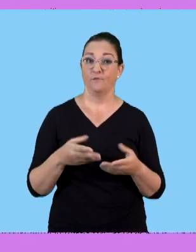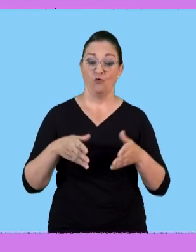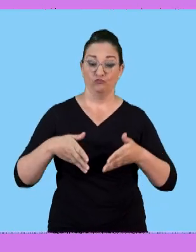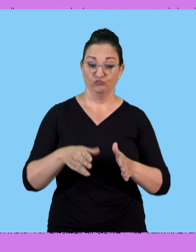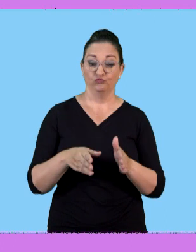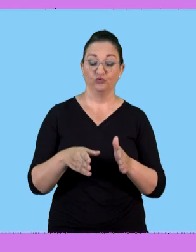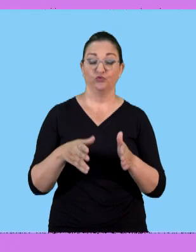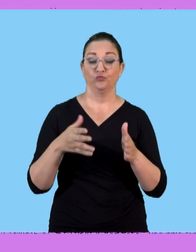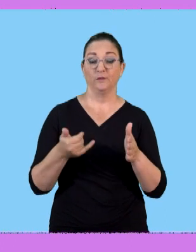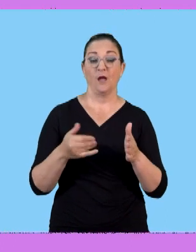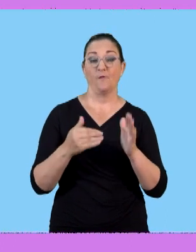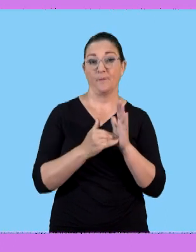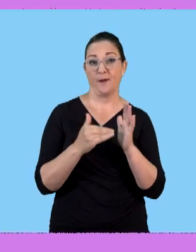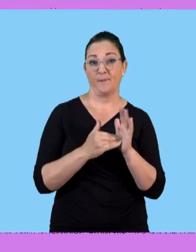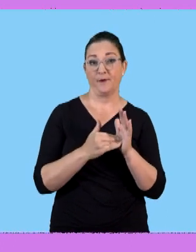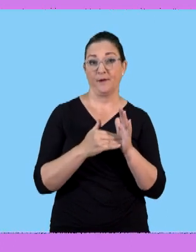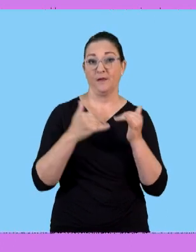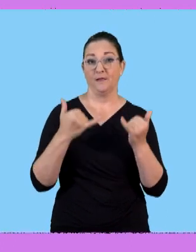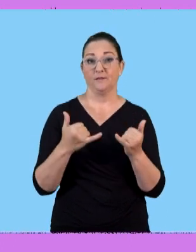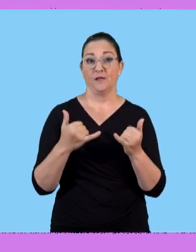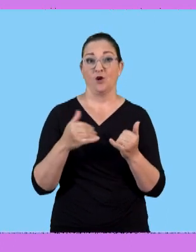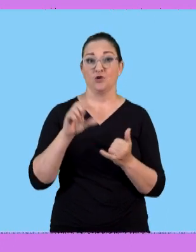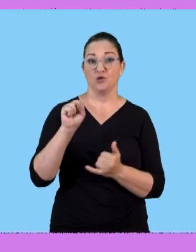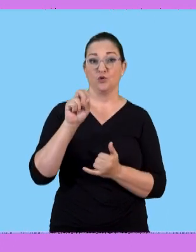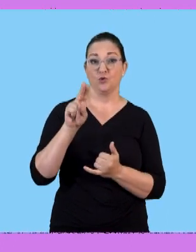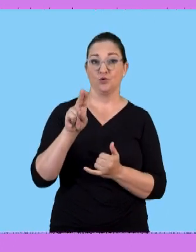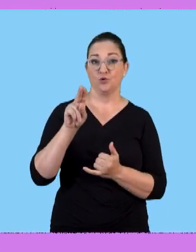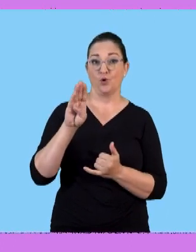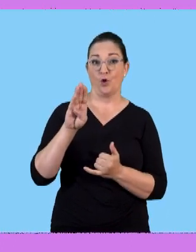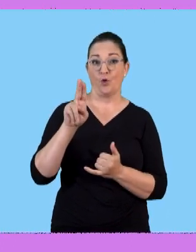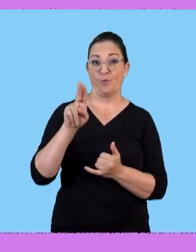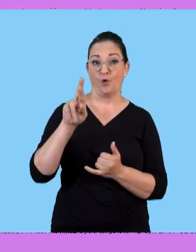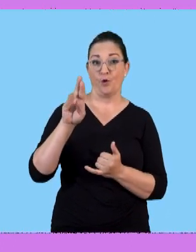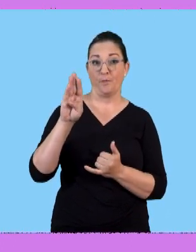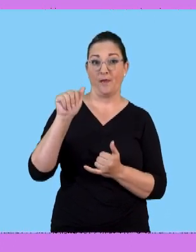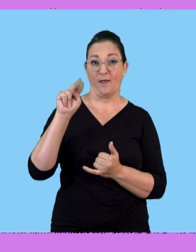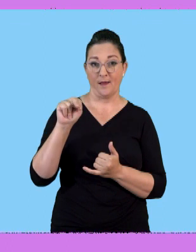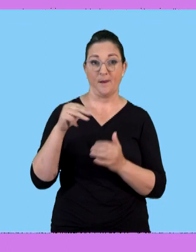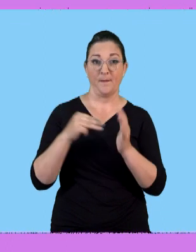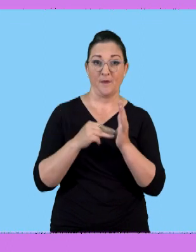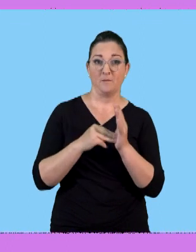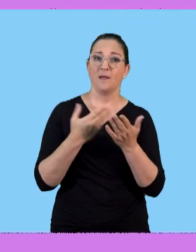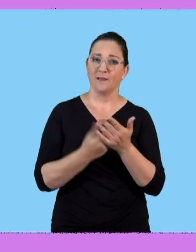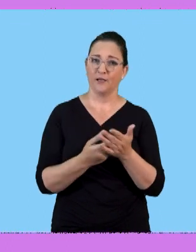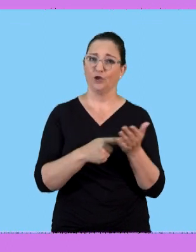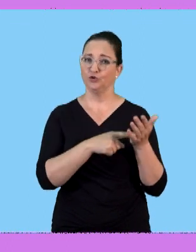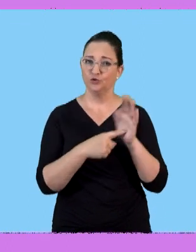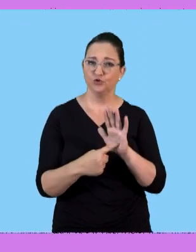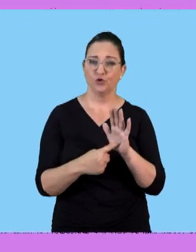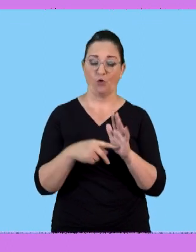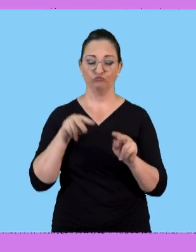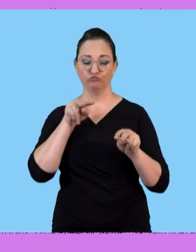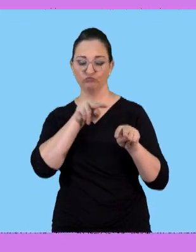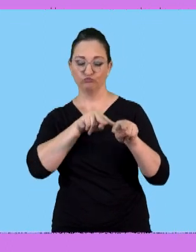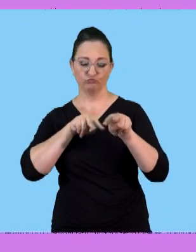of a street map. Then a suburban map shows an aerial picture of either industrial or